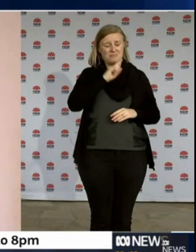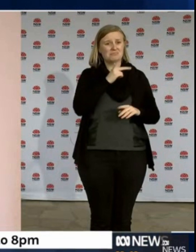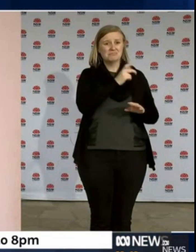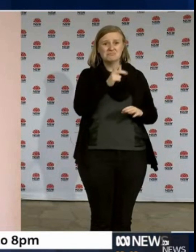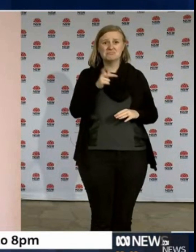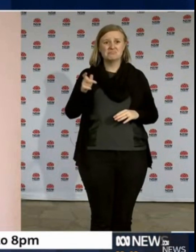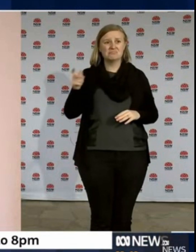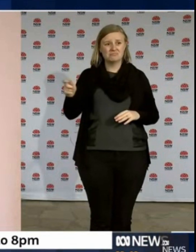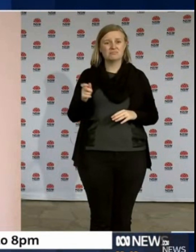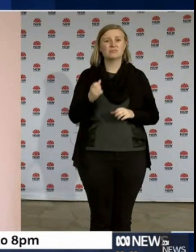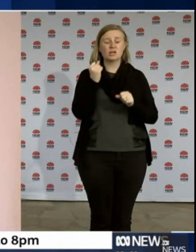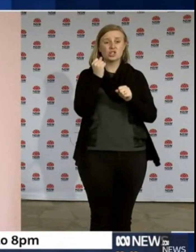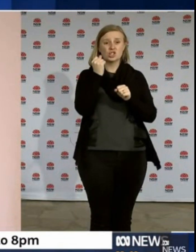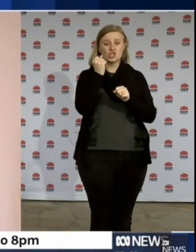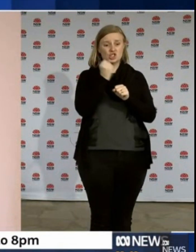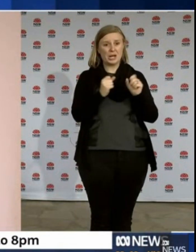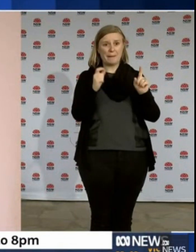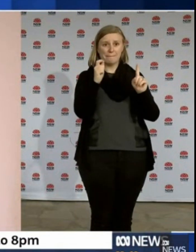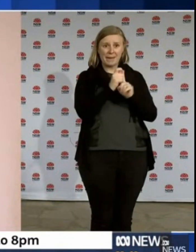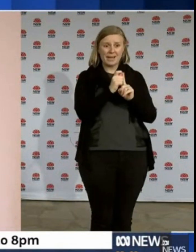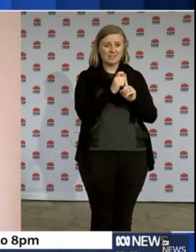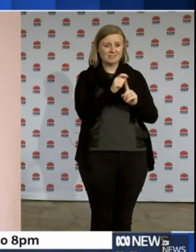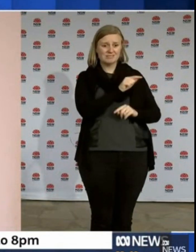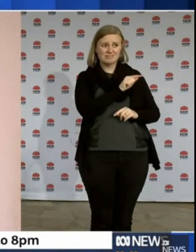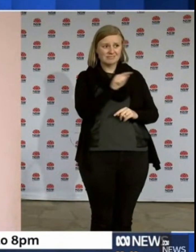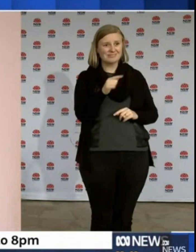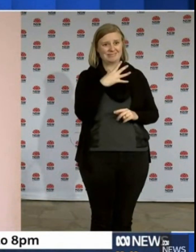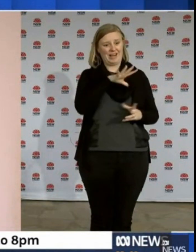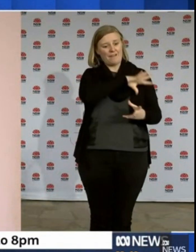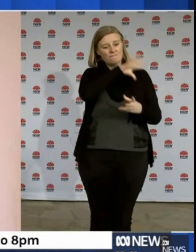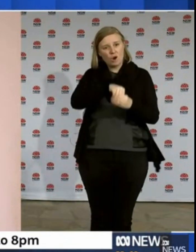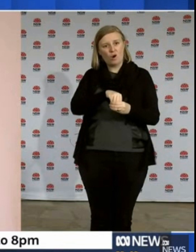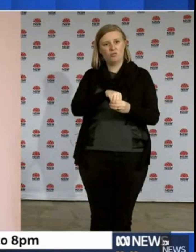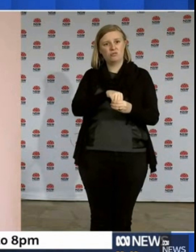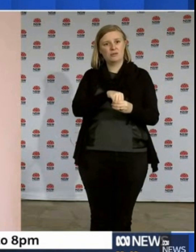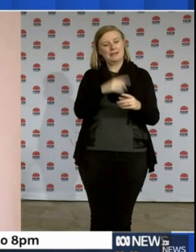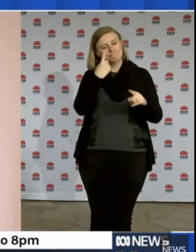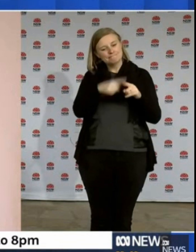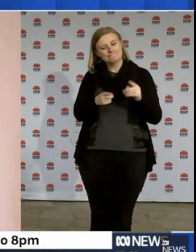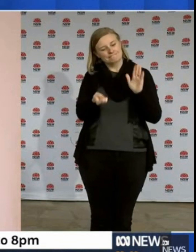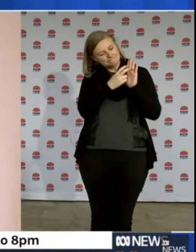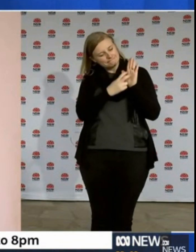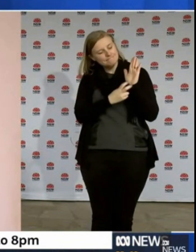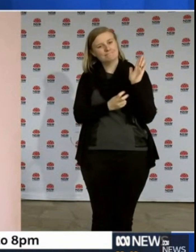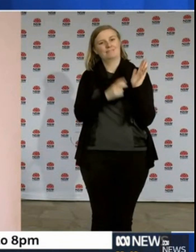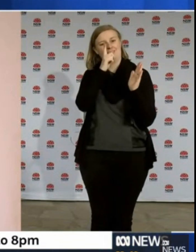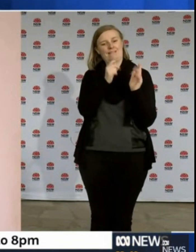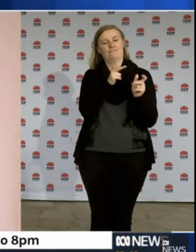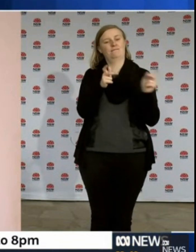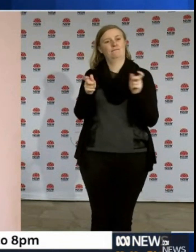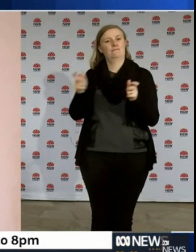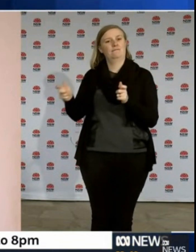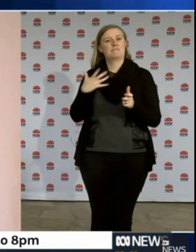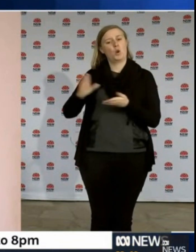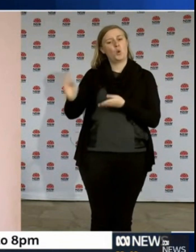that because the GP network alone, if we want to get people vaccinated in a timely way, we need more GPs signed